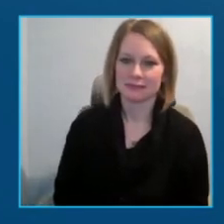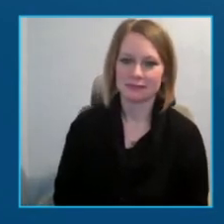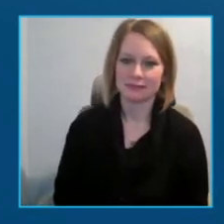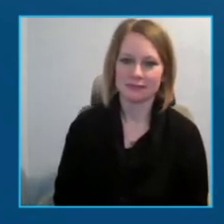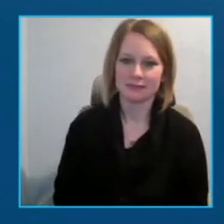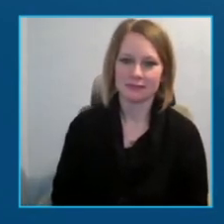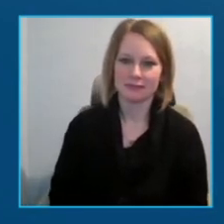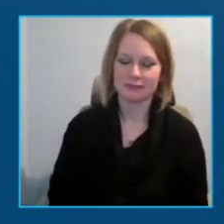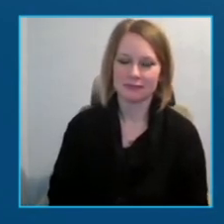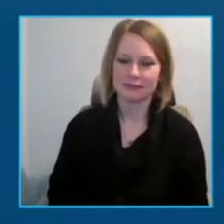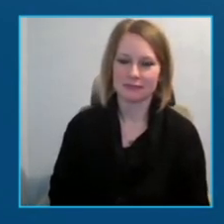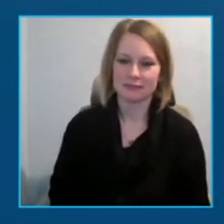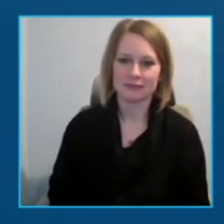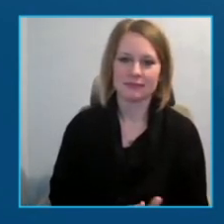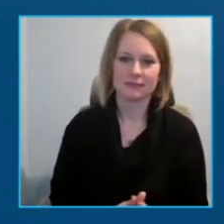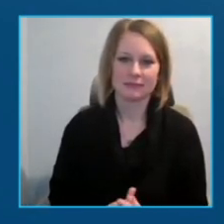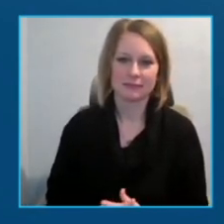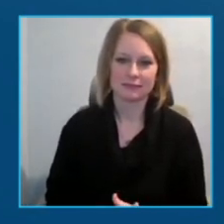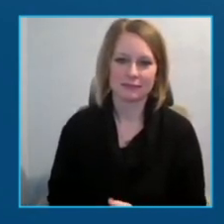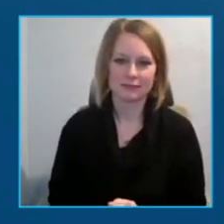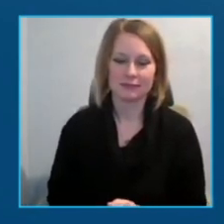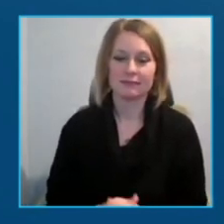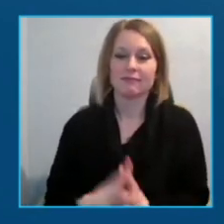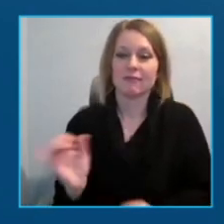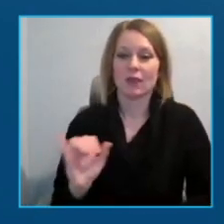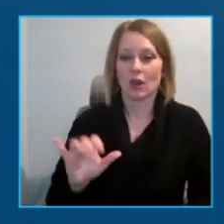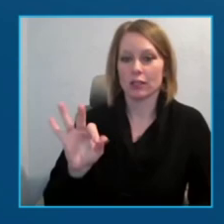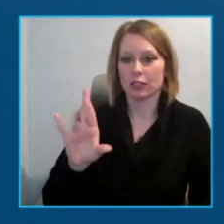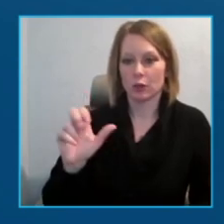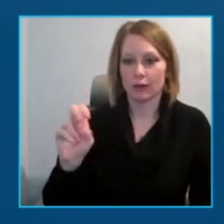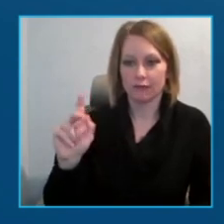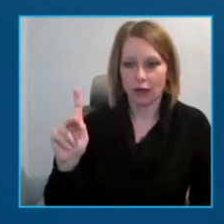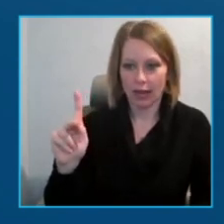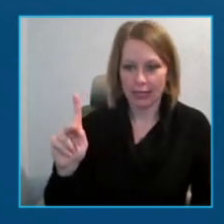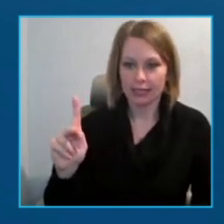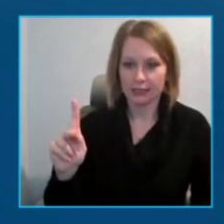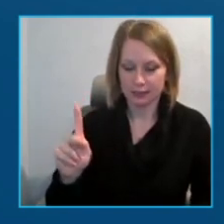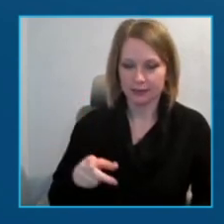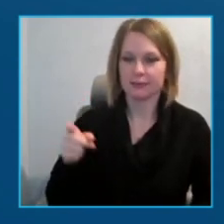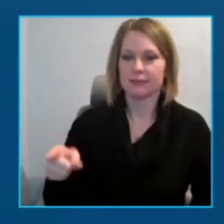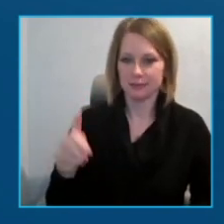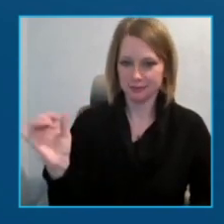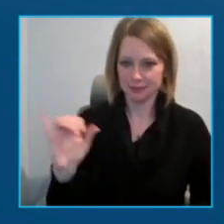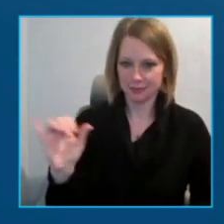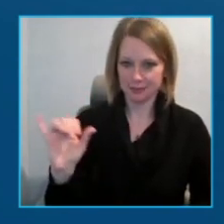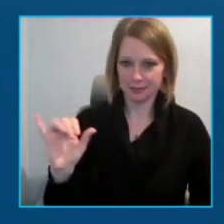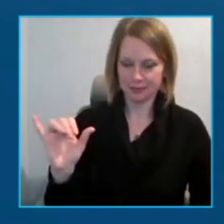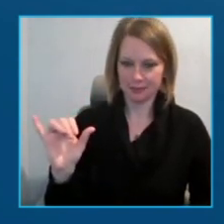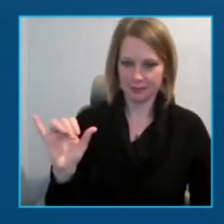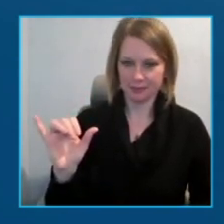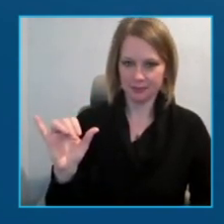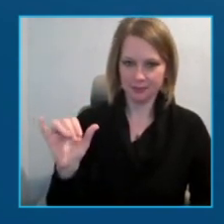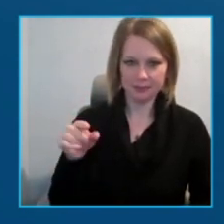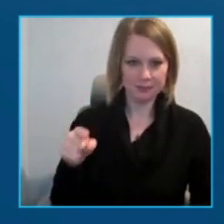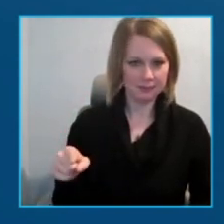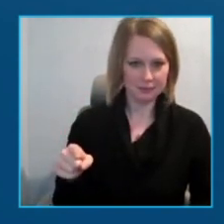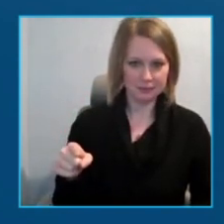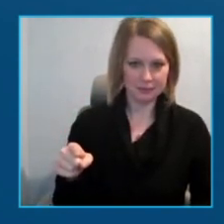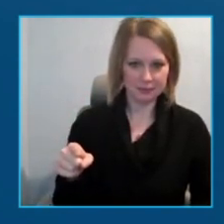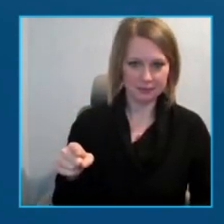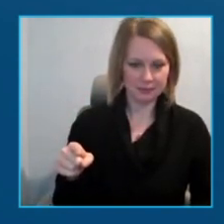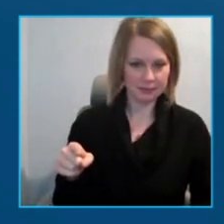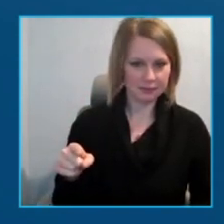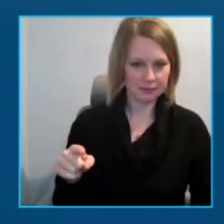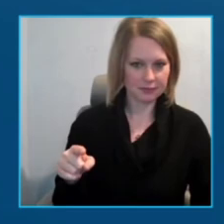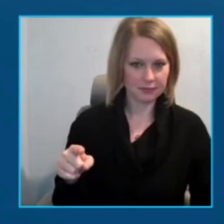And yes, also to Frank, who is also not going to be a formal member of the committee, is not a formal member of the